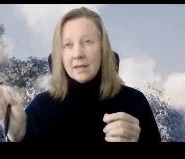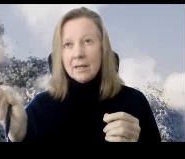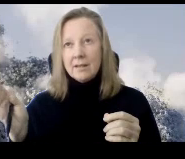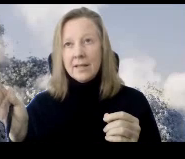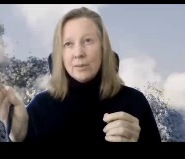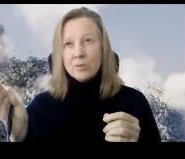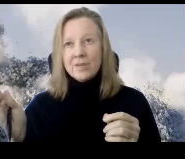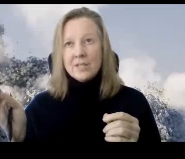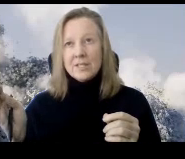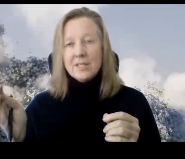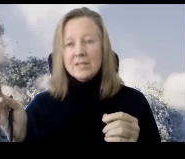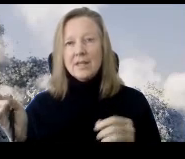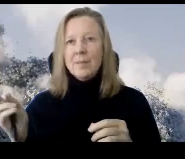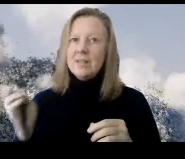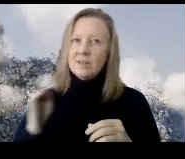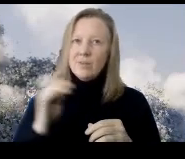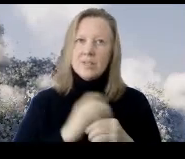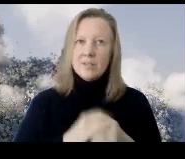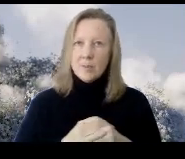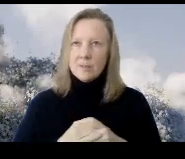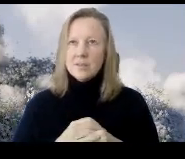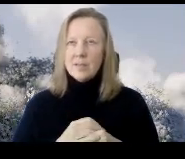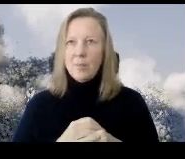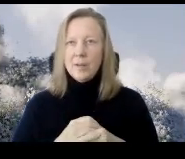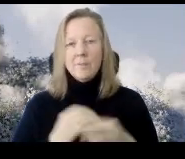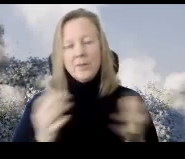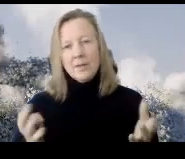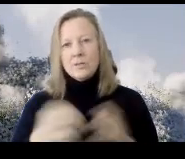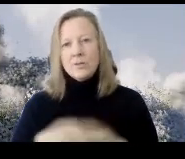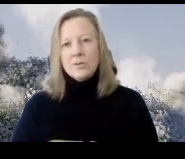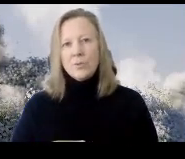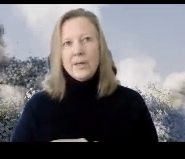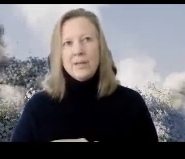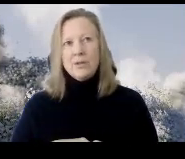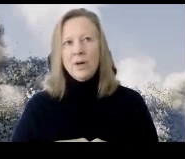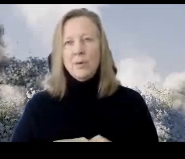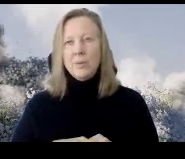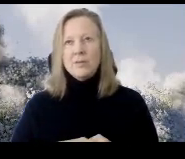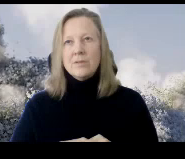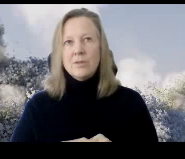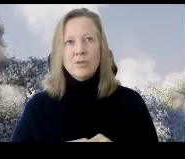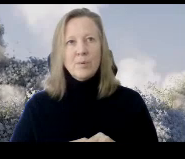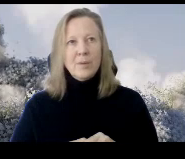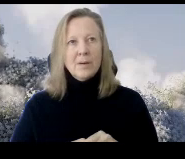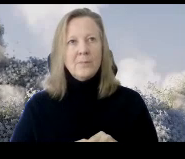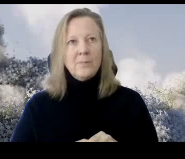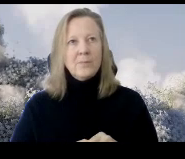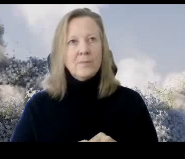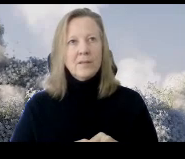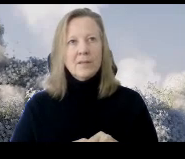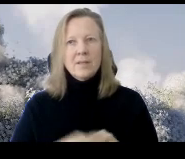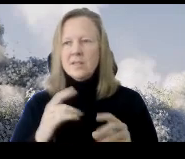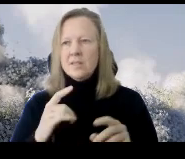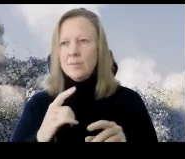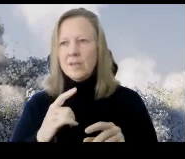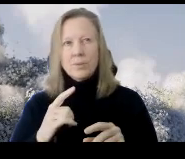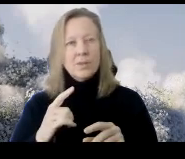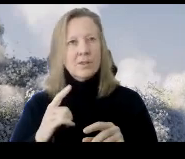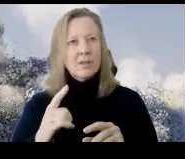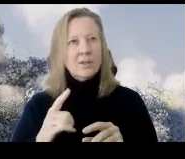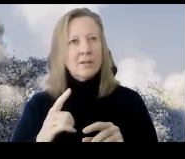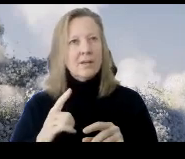OET language proficiency exam, and it's very similar to the CELBAN. So this was a way to help students prepare. I think